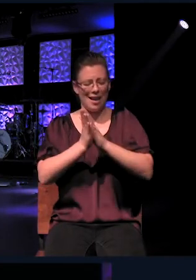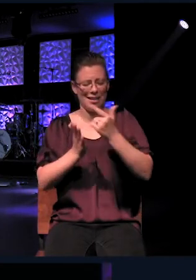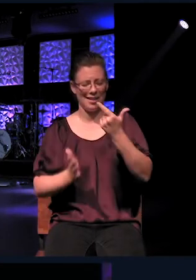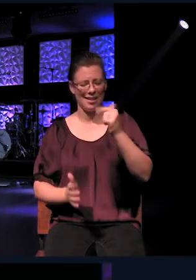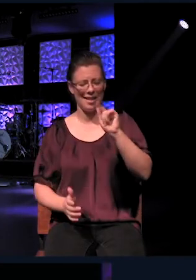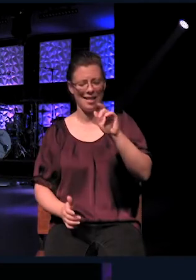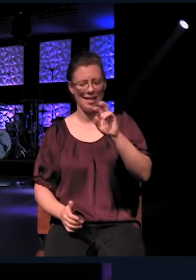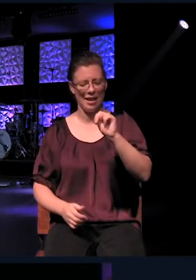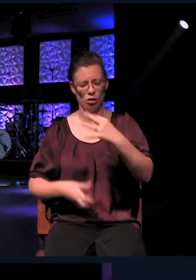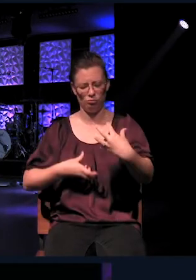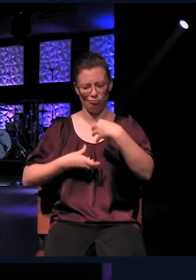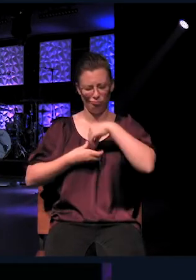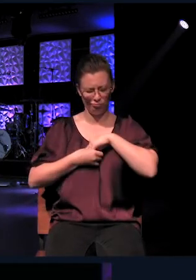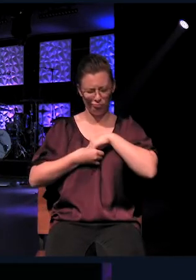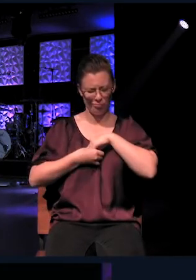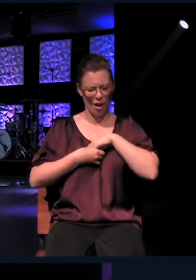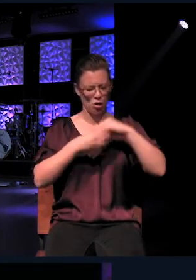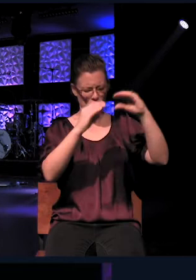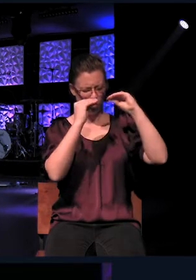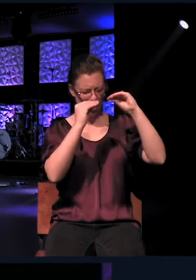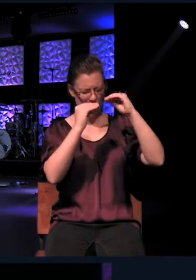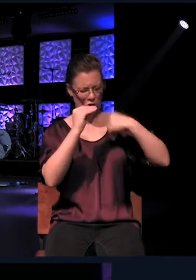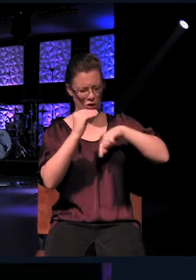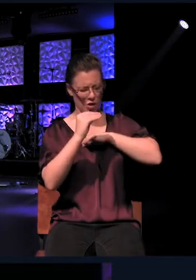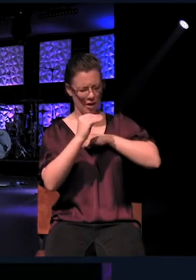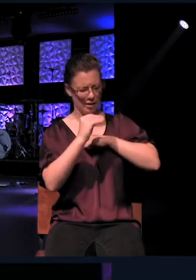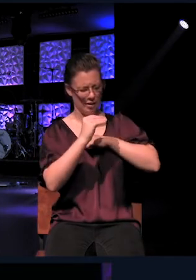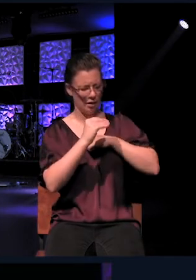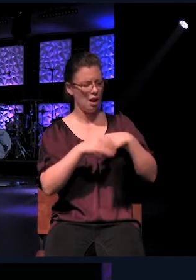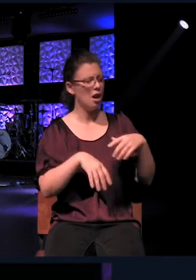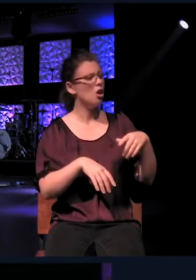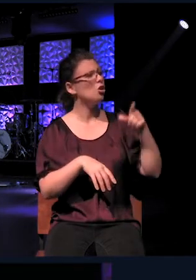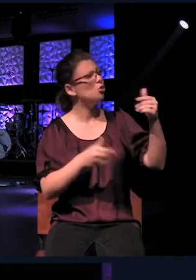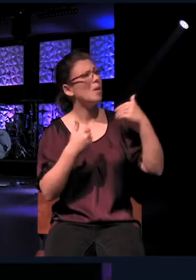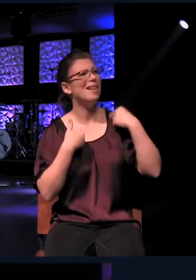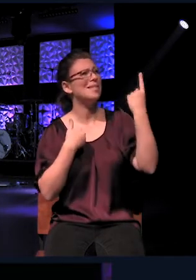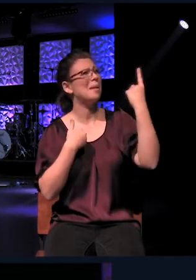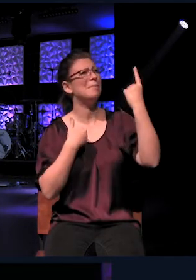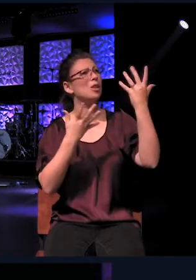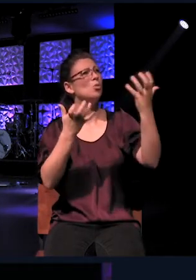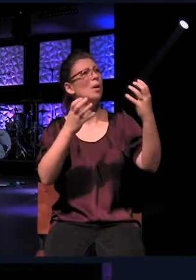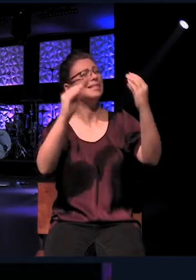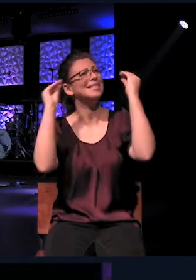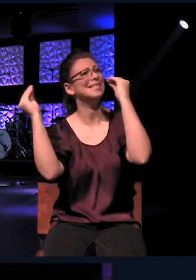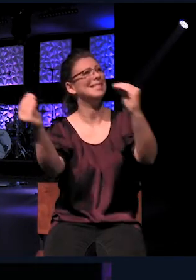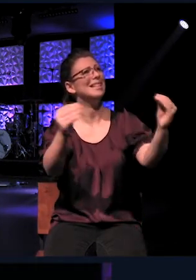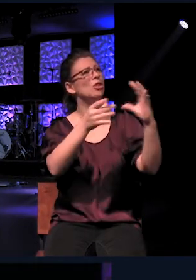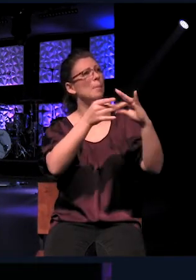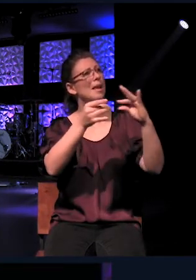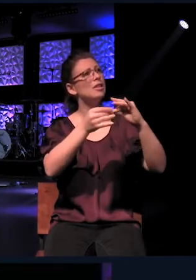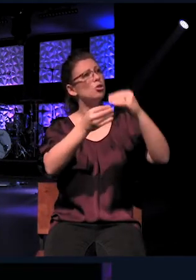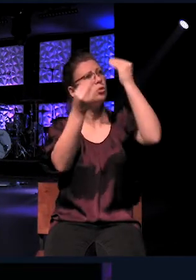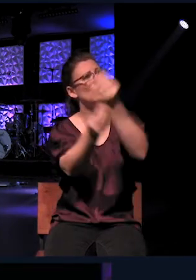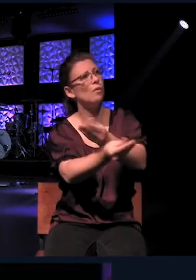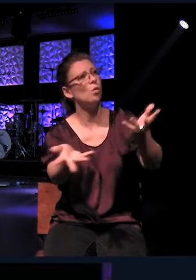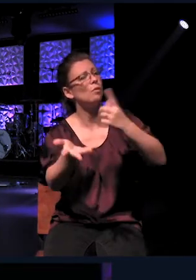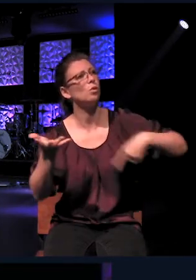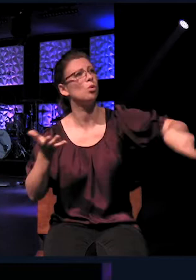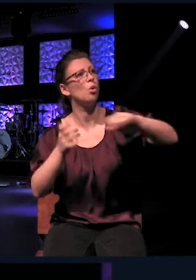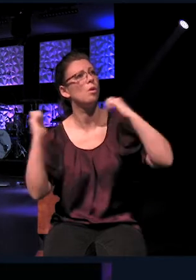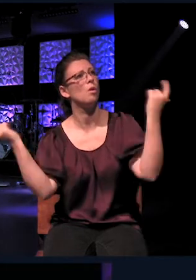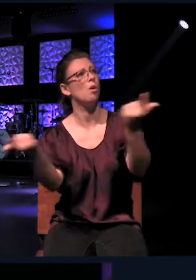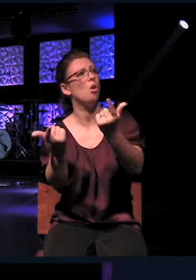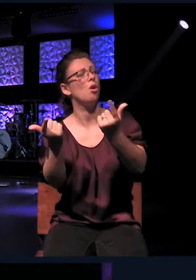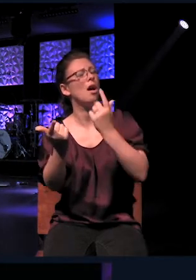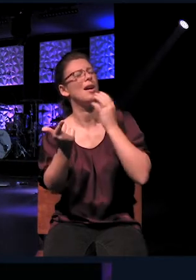to us. Holy Spirit, you have something for every single person in this room and online that you want to say to them. And so I pray that they would have an encounter